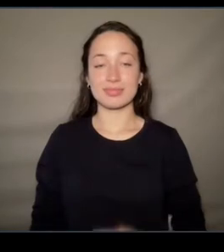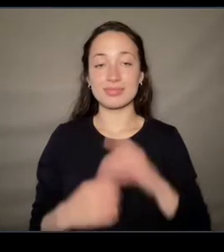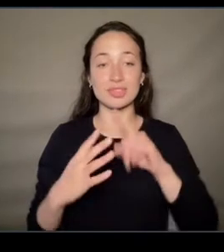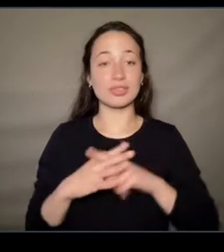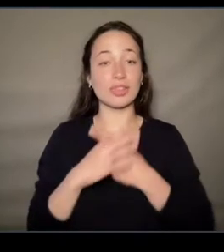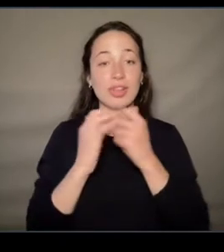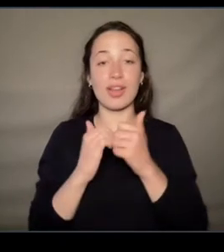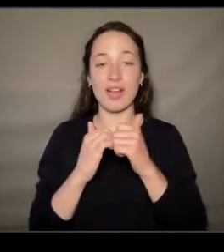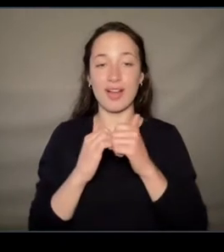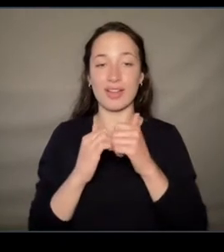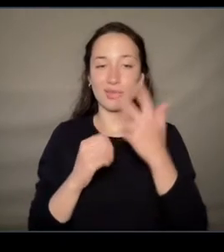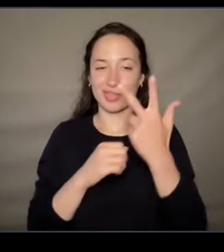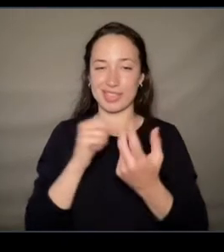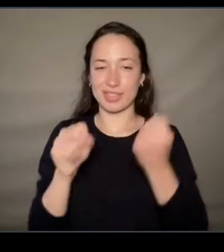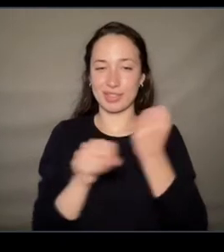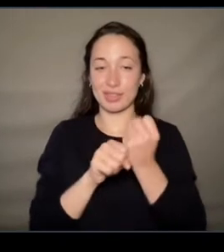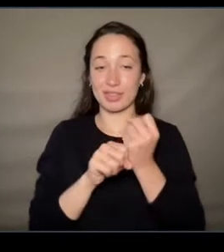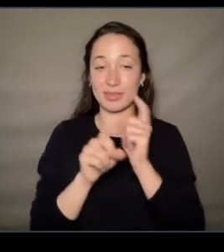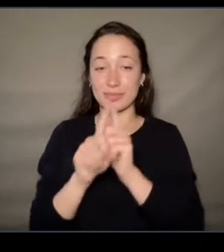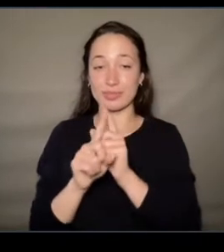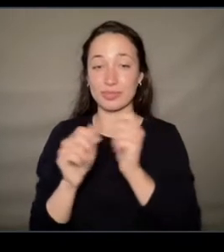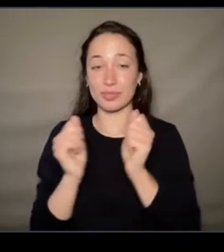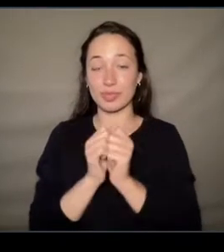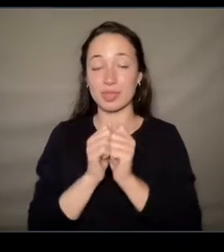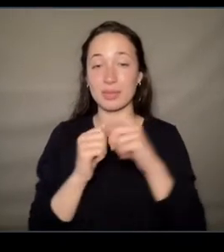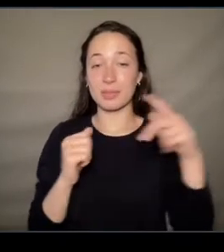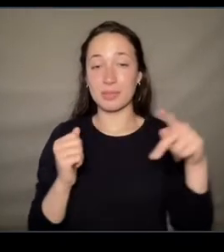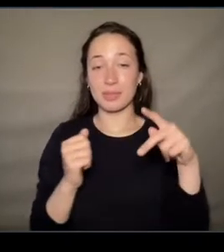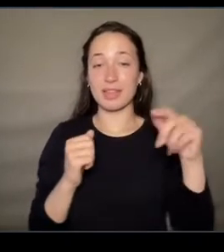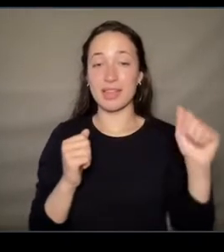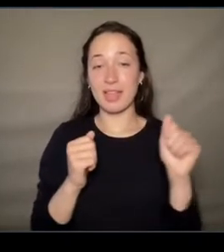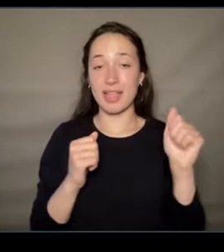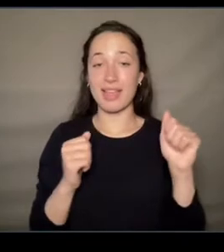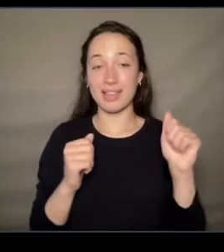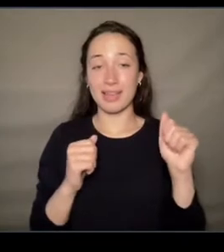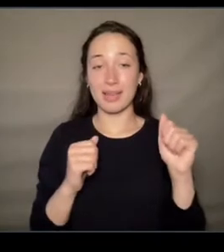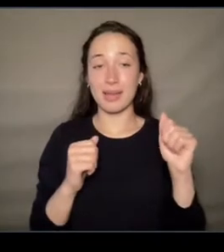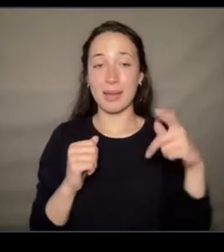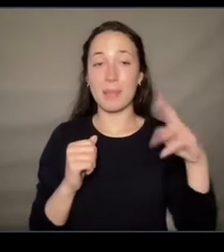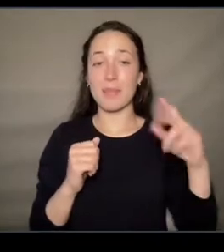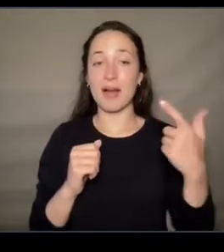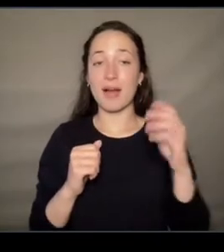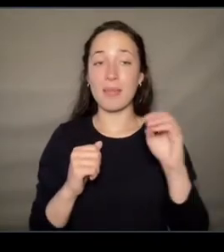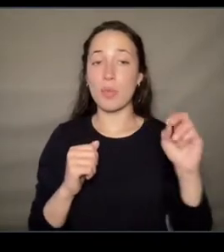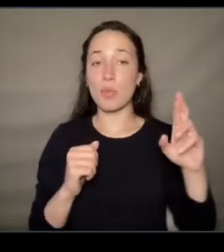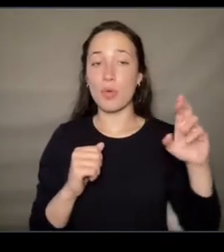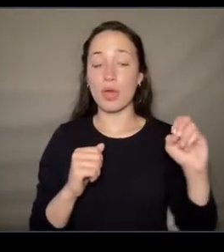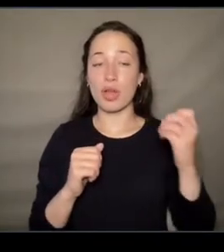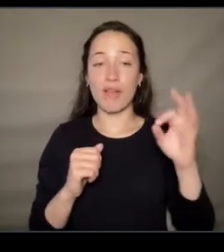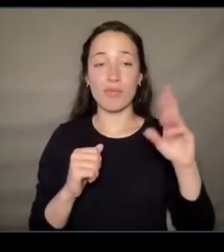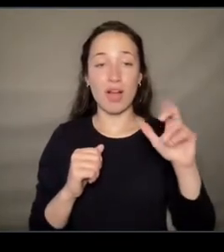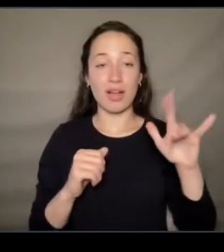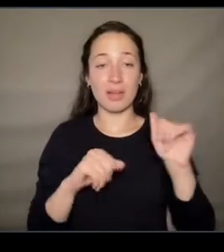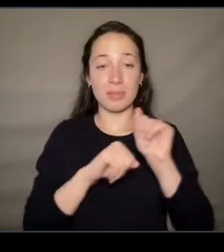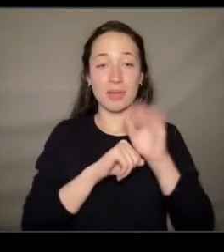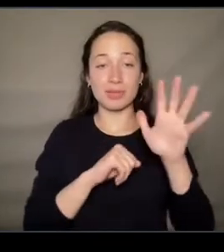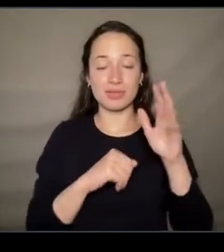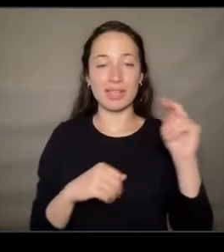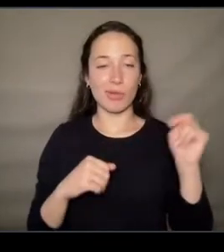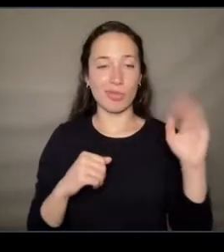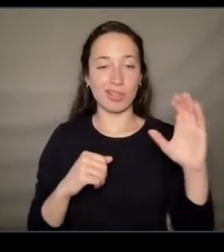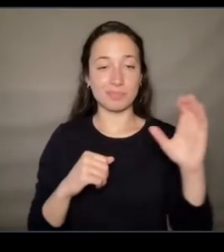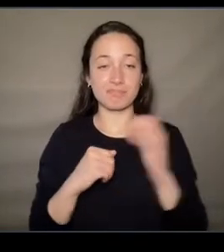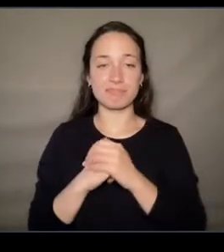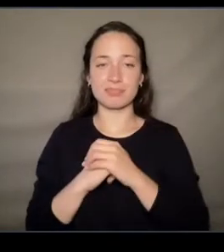It all got started for me with a 3-year apprenticeship with P.A. Pug Moore of Rocky Mount, North